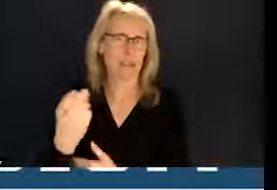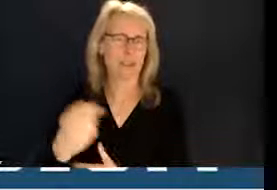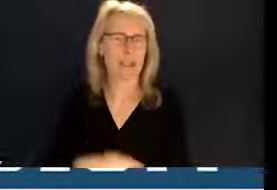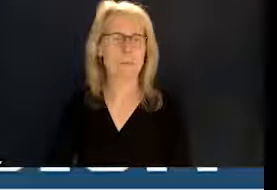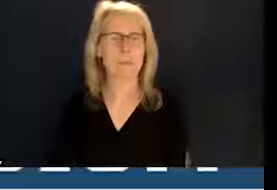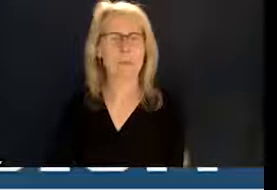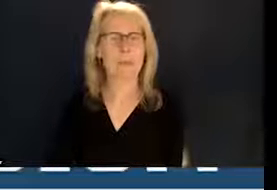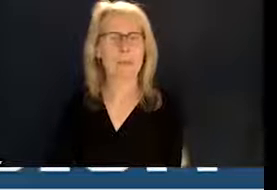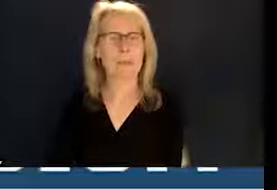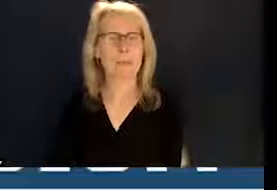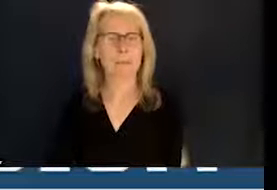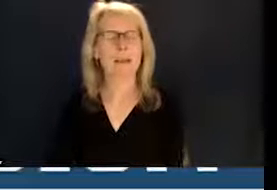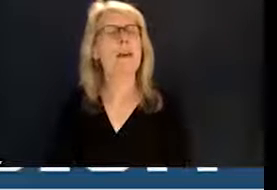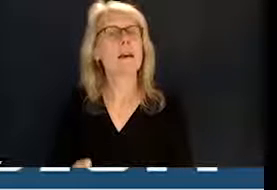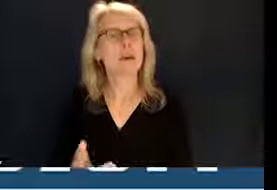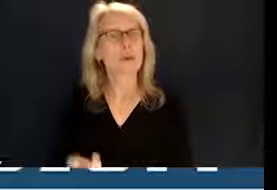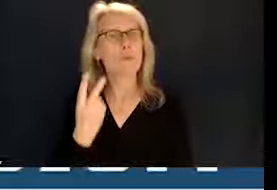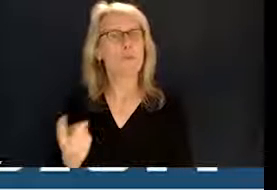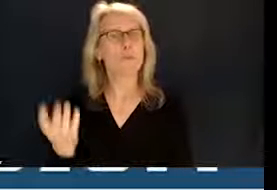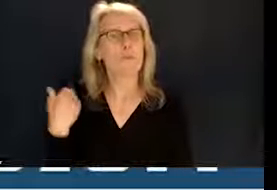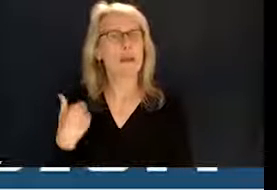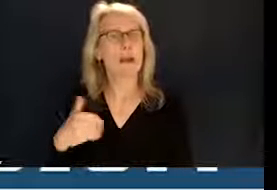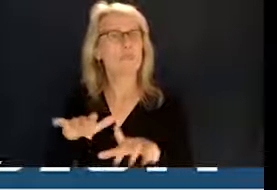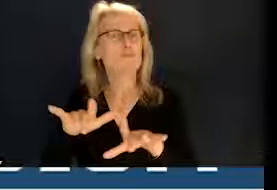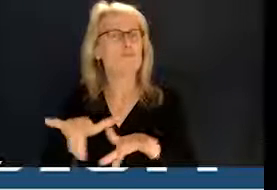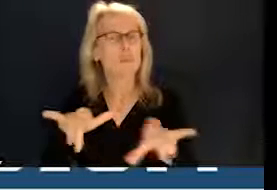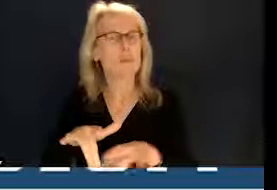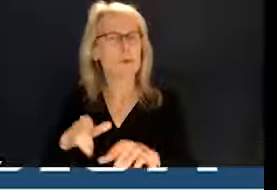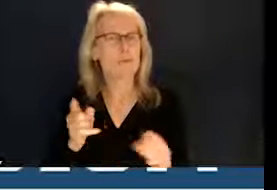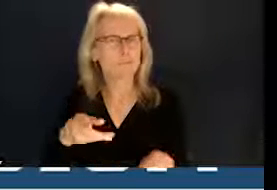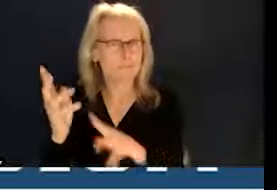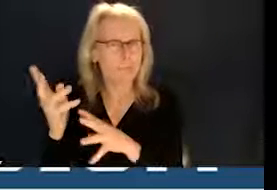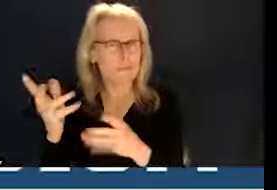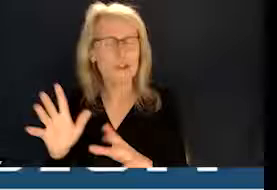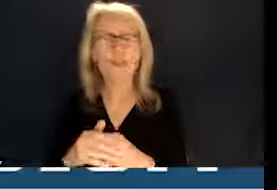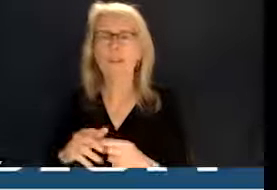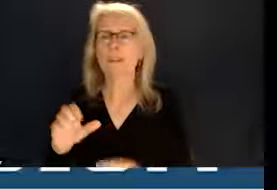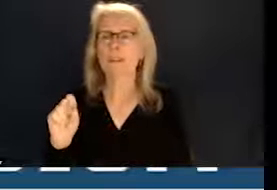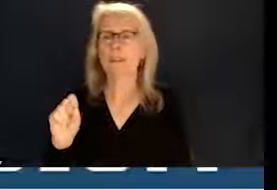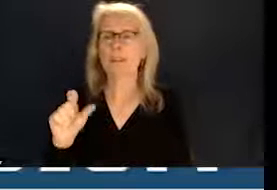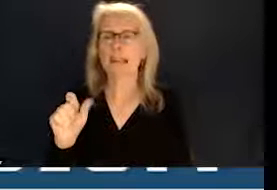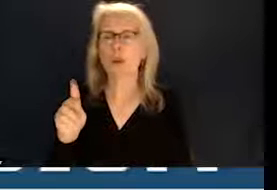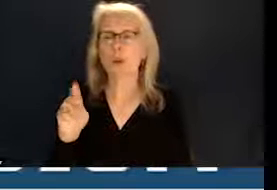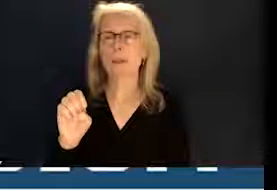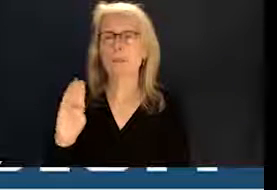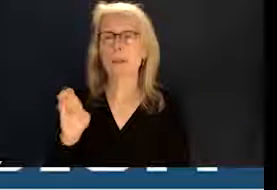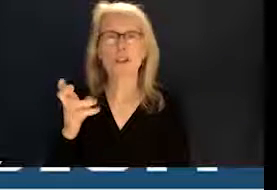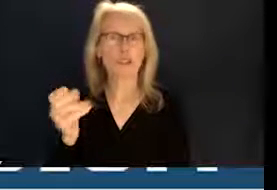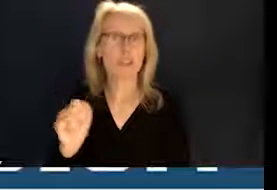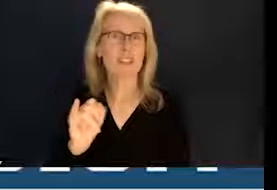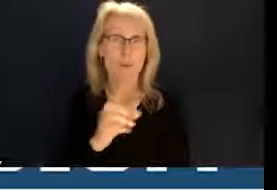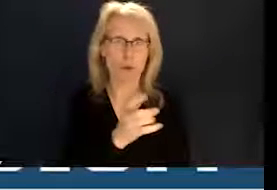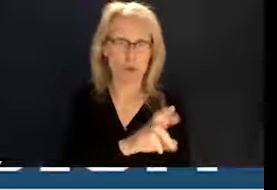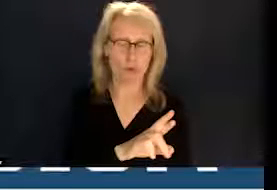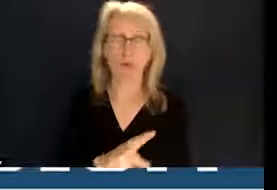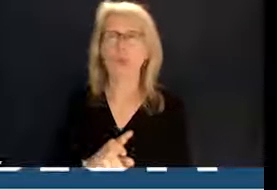And we have two past talks that are also available online. The first from Dr. Salome Bucacci on One Health and the Changing Global Health